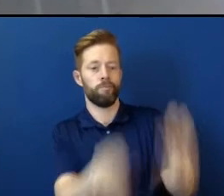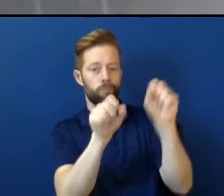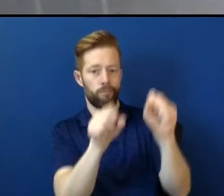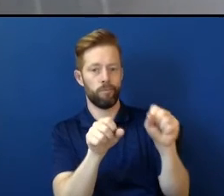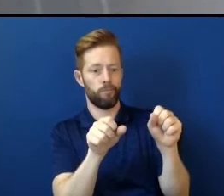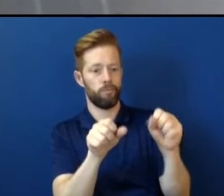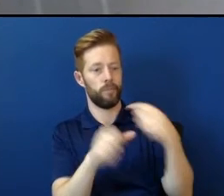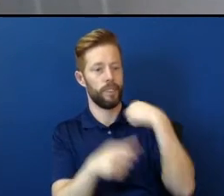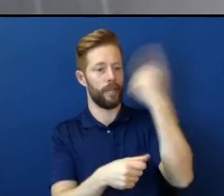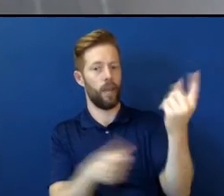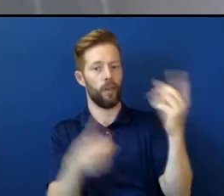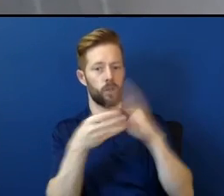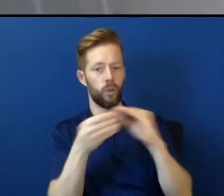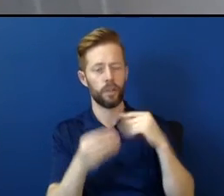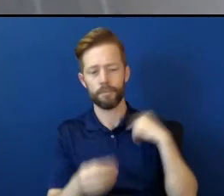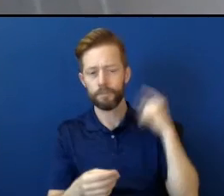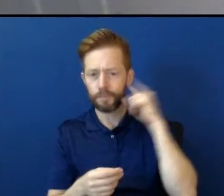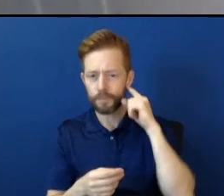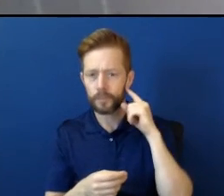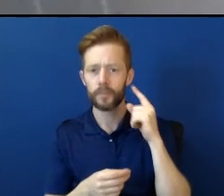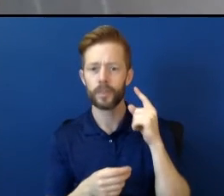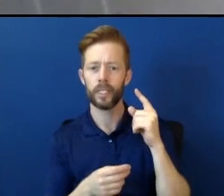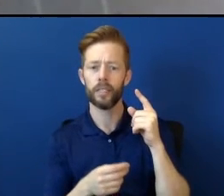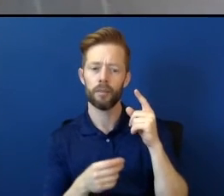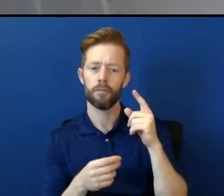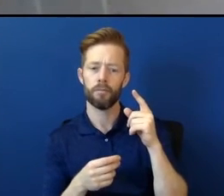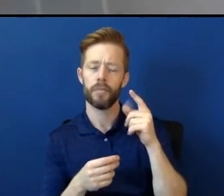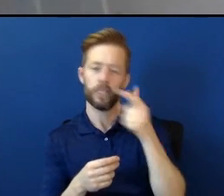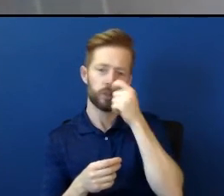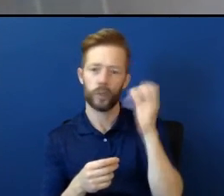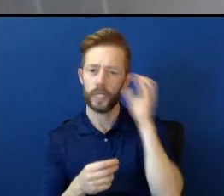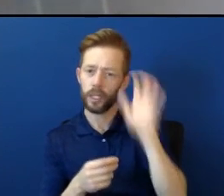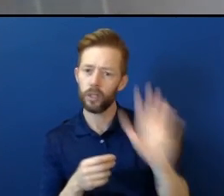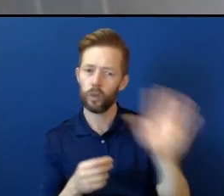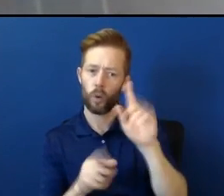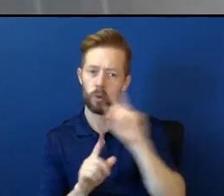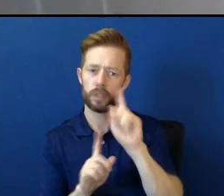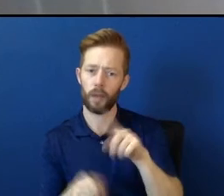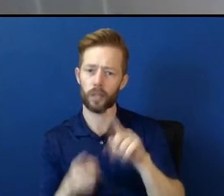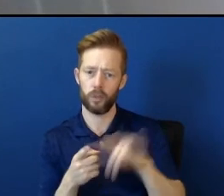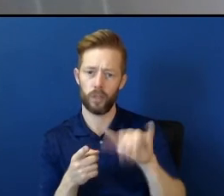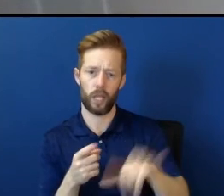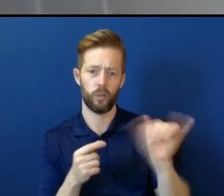well. And I'd be interested to hear Matt and Ching and Christine's thoughts on that too.